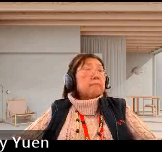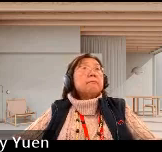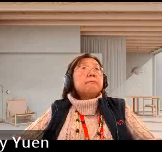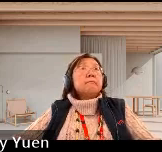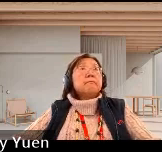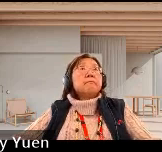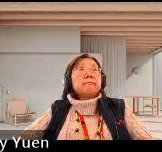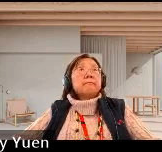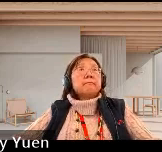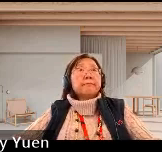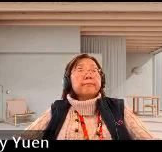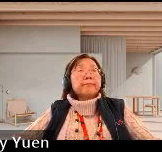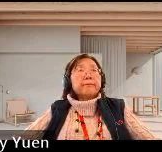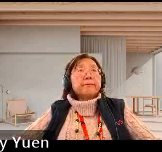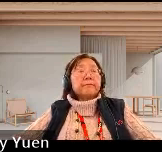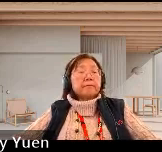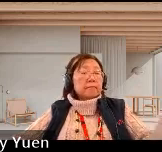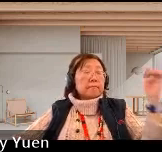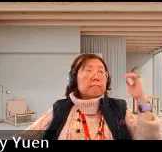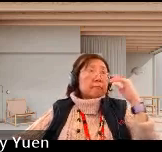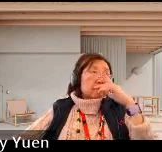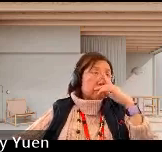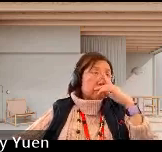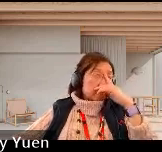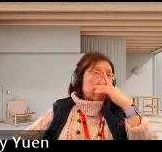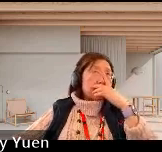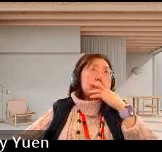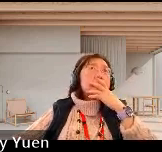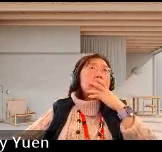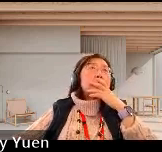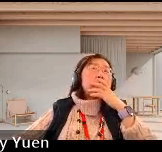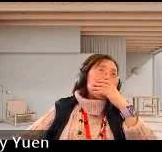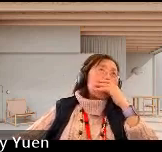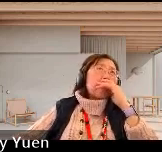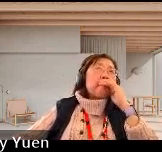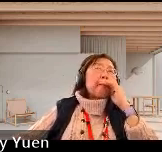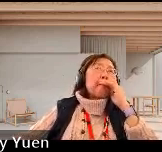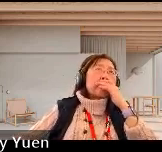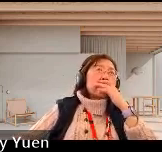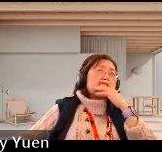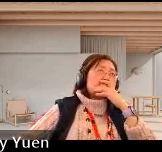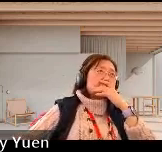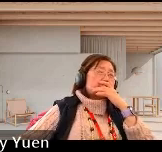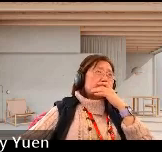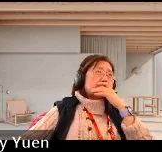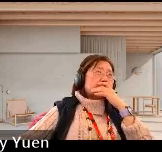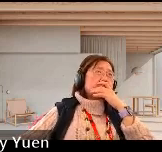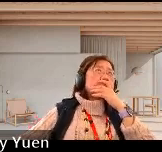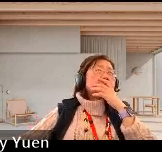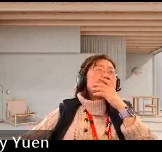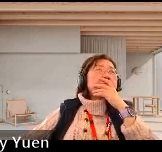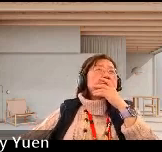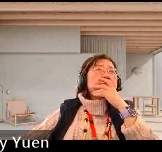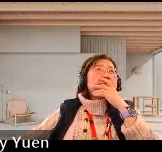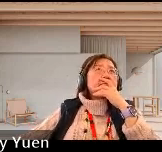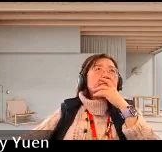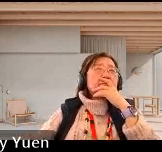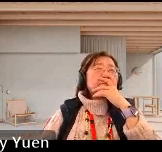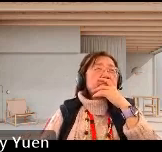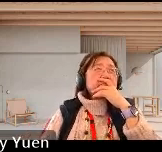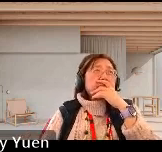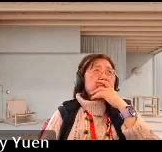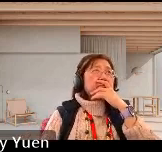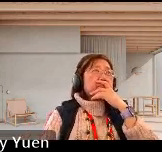yet got a mild cognitive impairment, hasn't got a dementia diagnosis. Are those assessors equipped to identify those factors and to think about that early